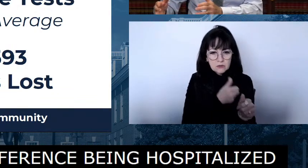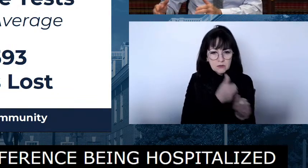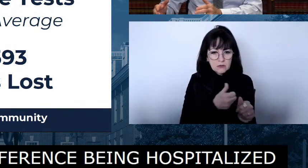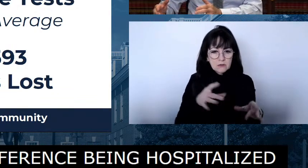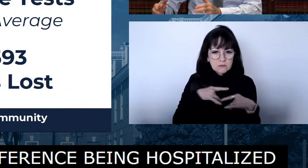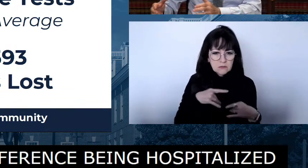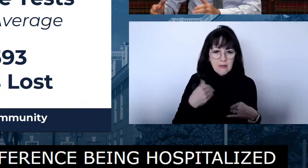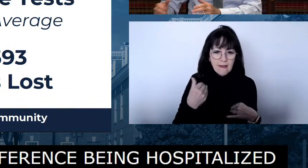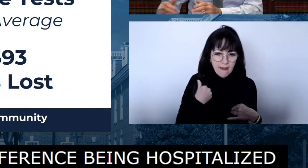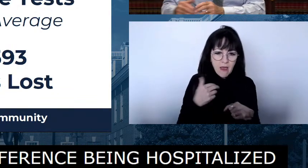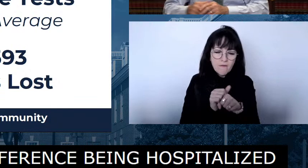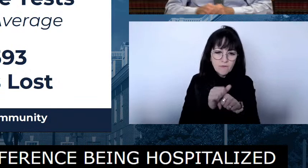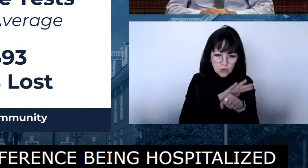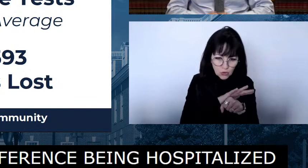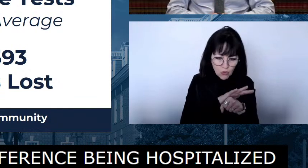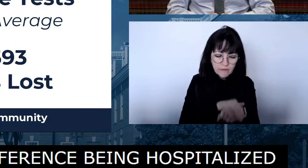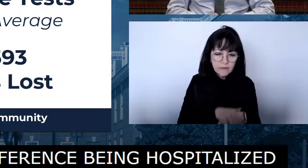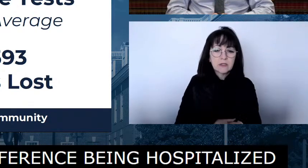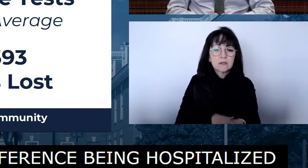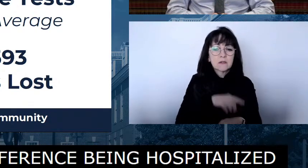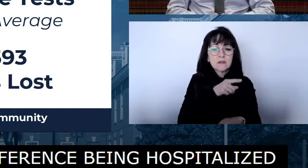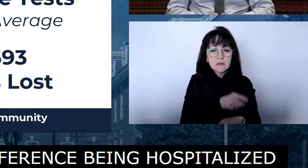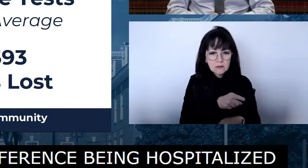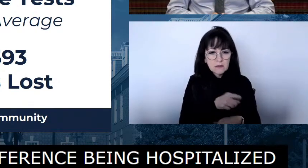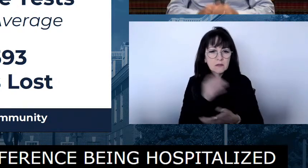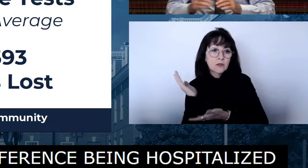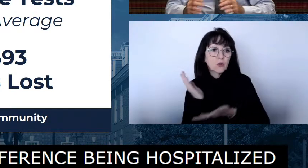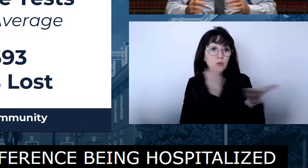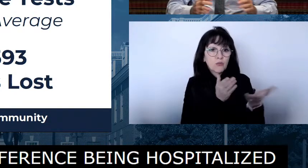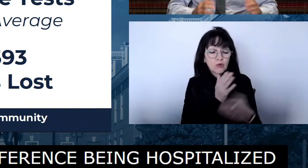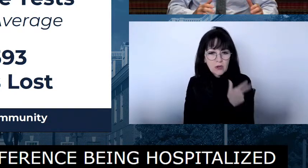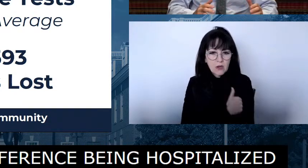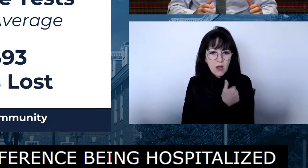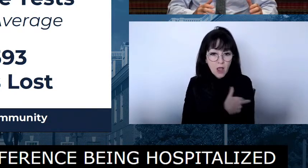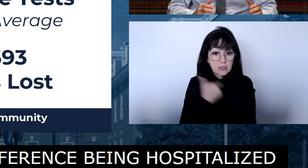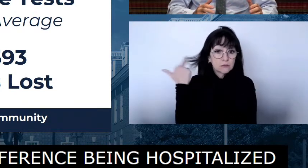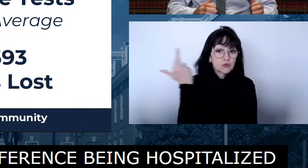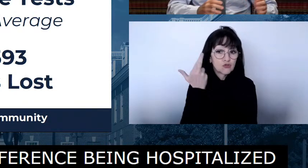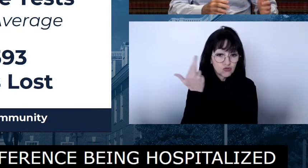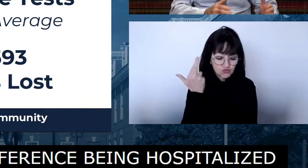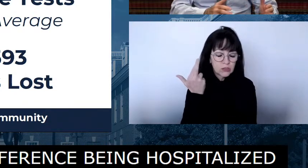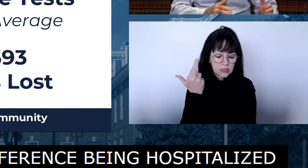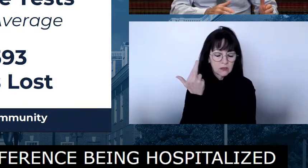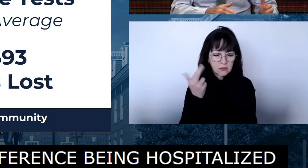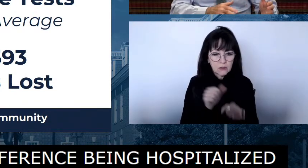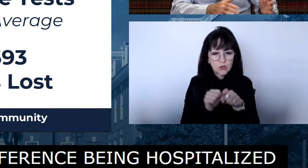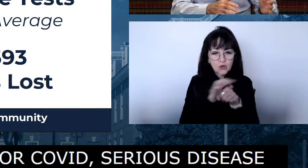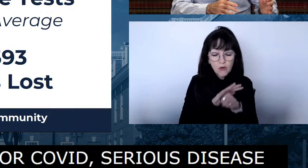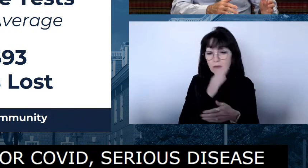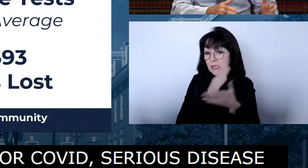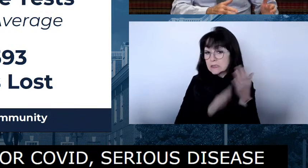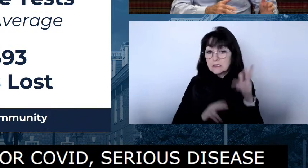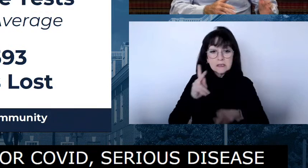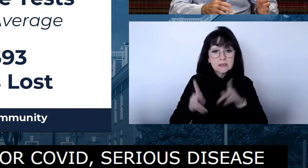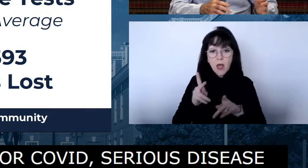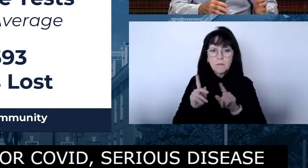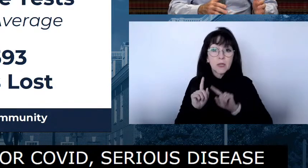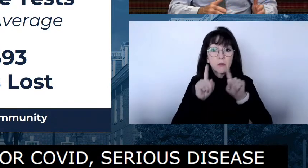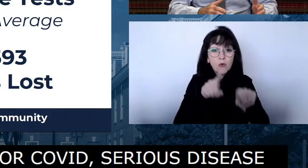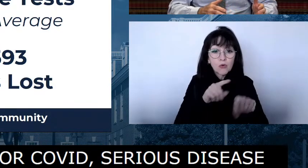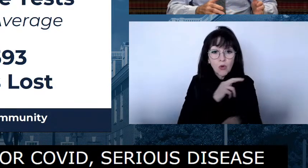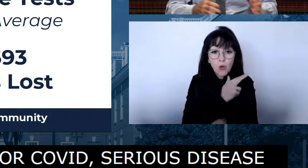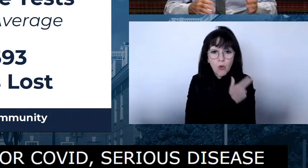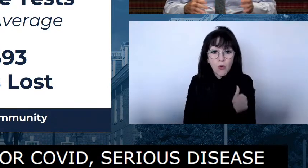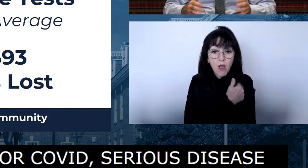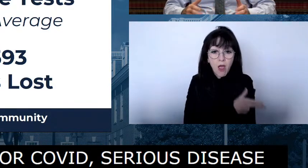serious disease as a result of the COVID virus, or with COVID, admitted to the hospital for a heart problem